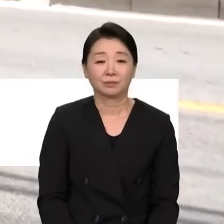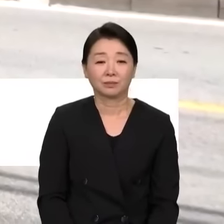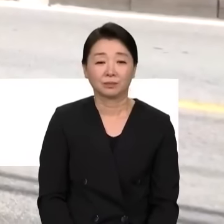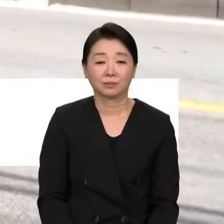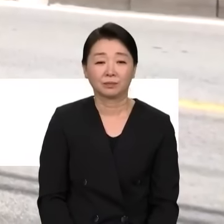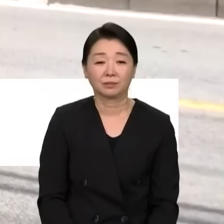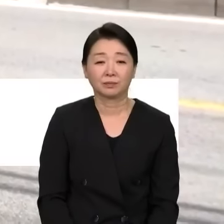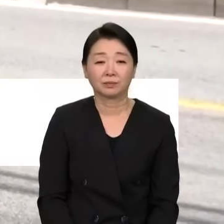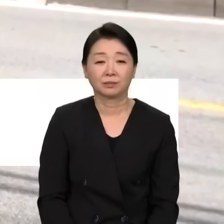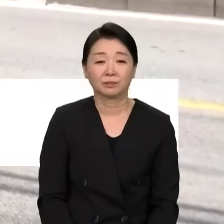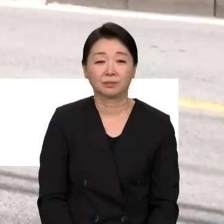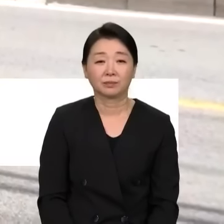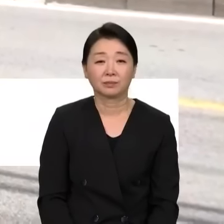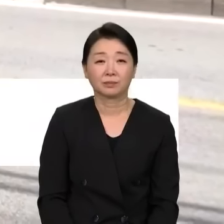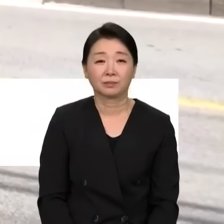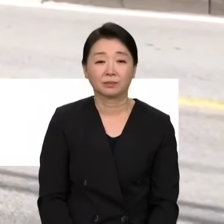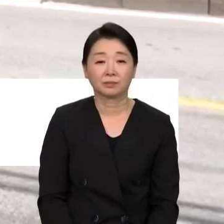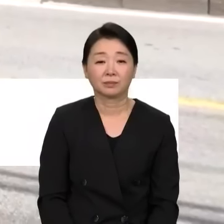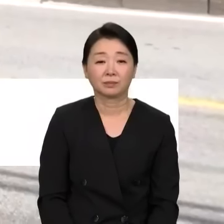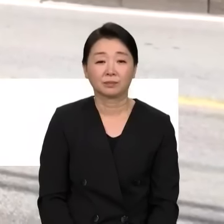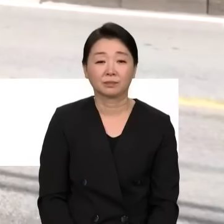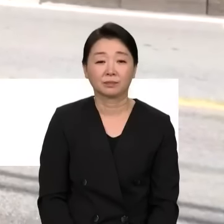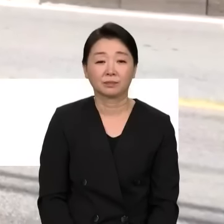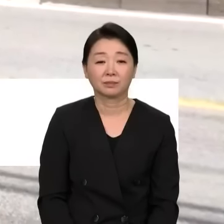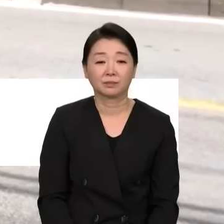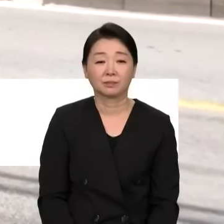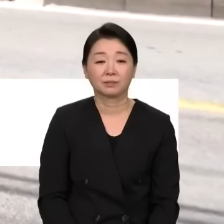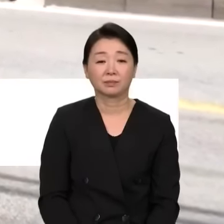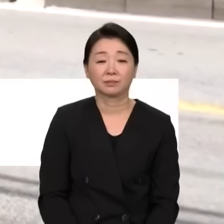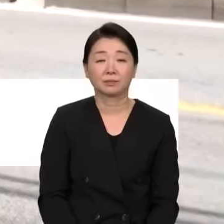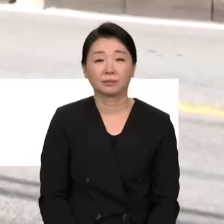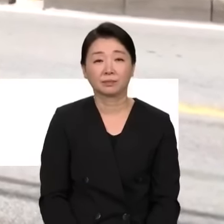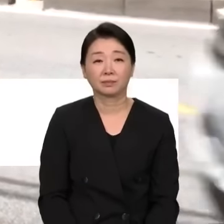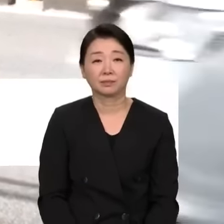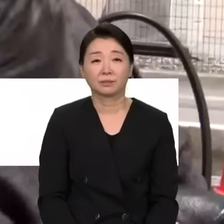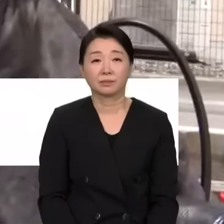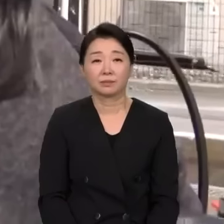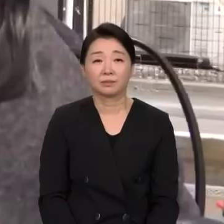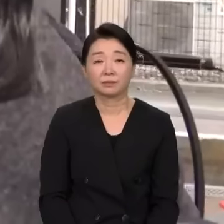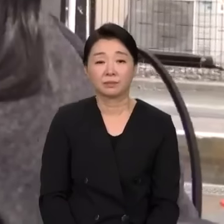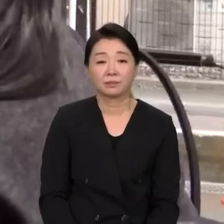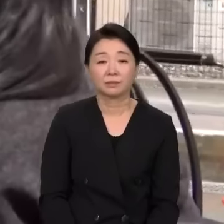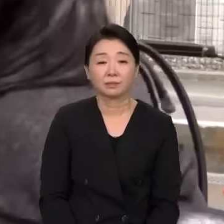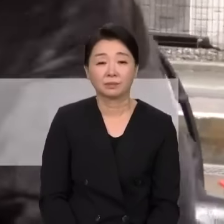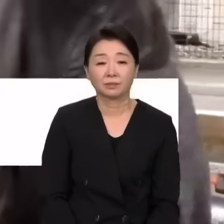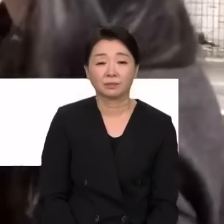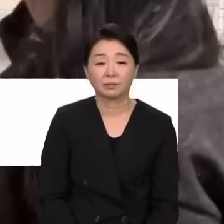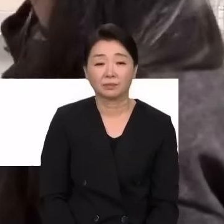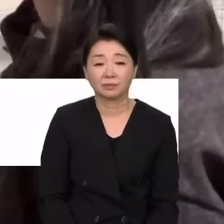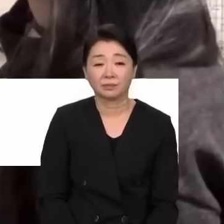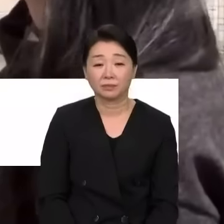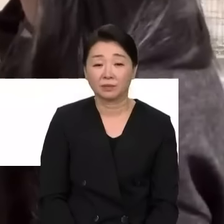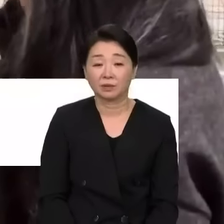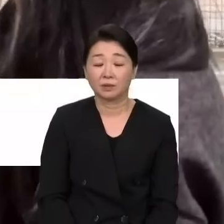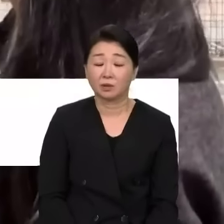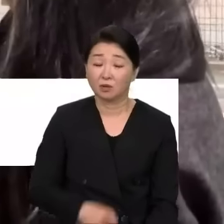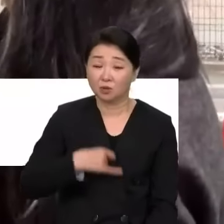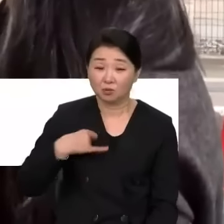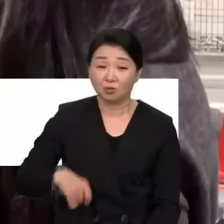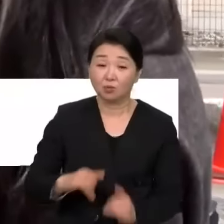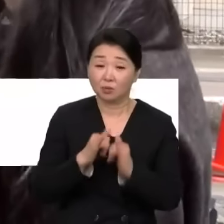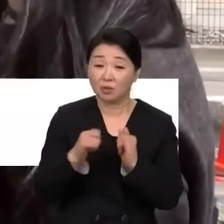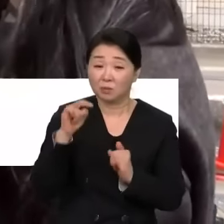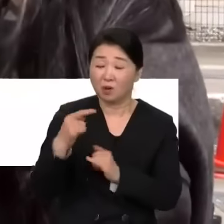then you're just like, just do it. But I don't know what better way they could have. Many people take pictures there,